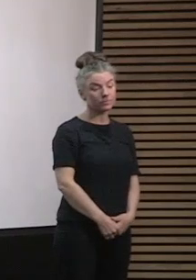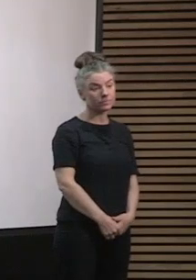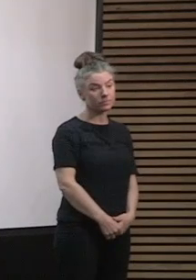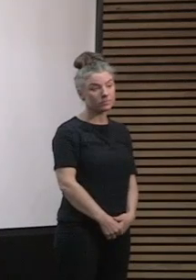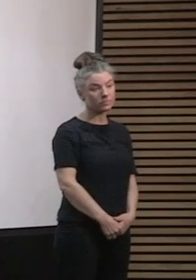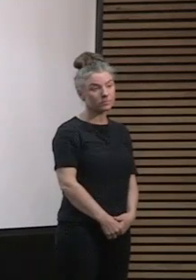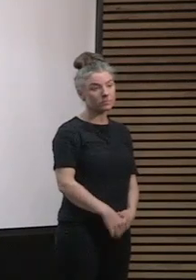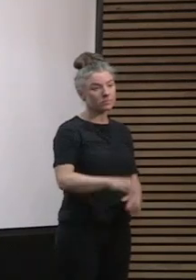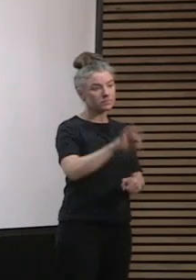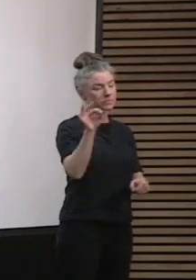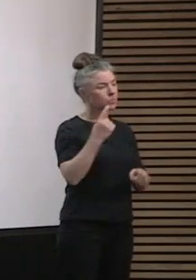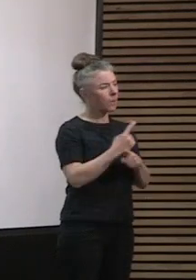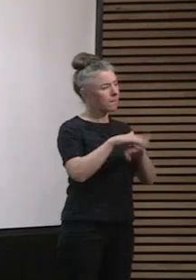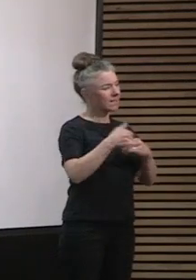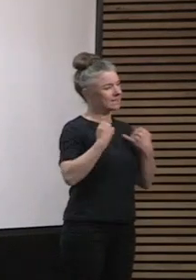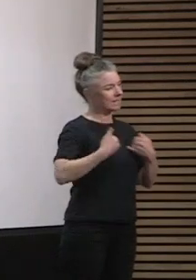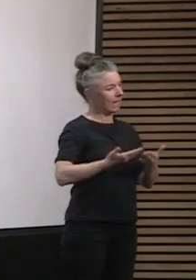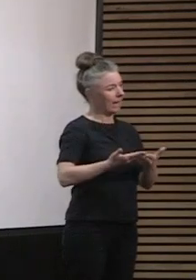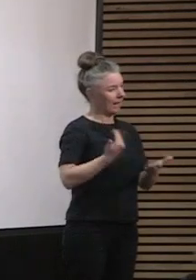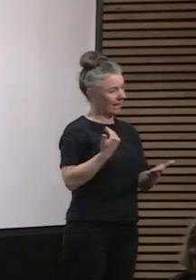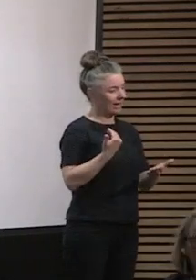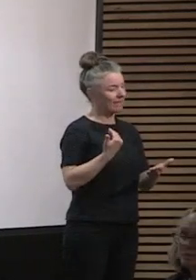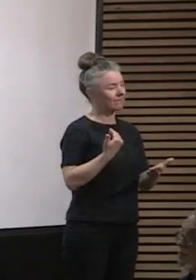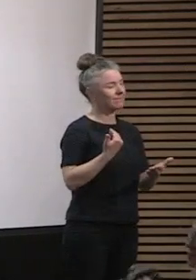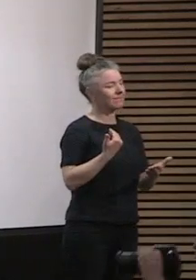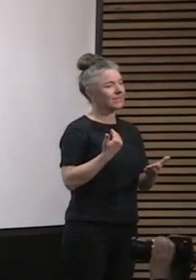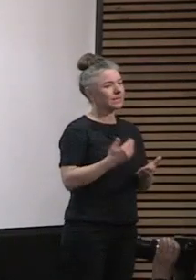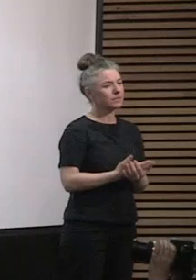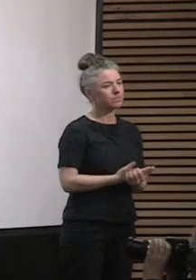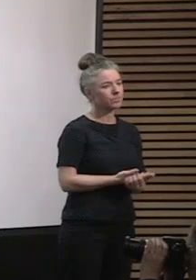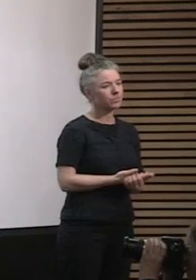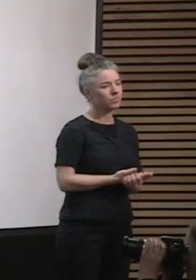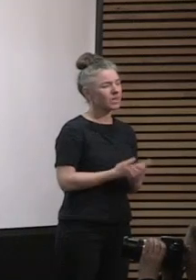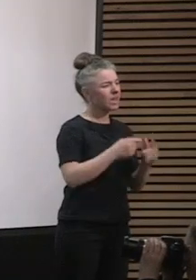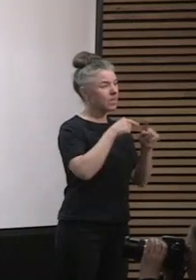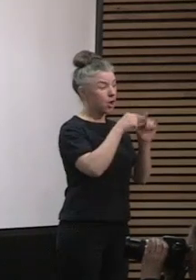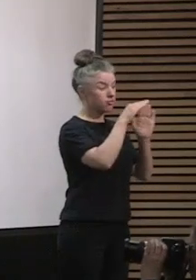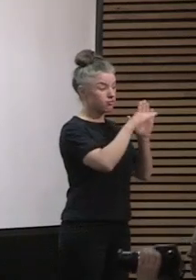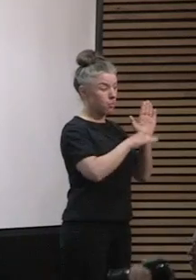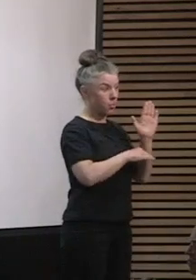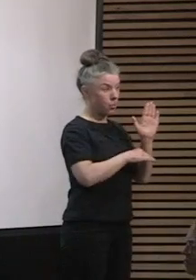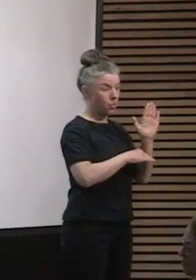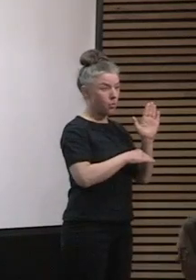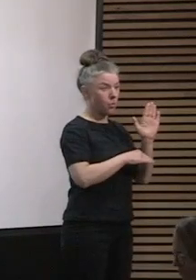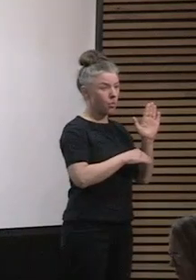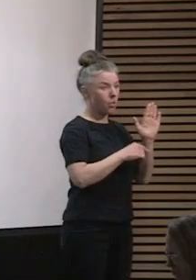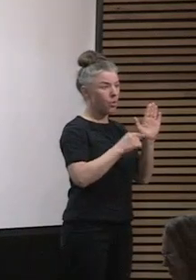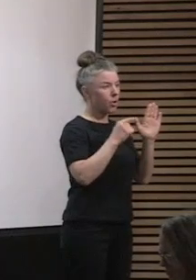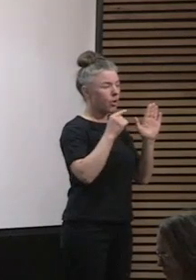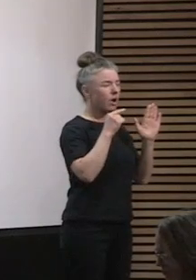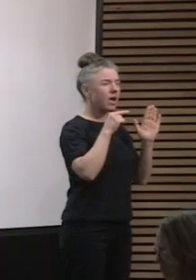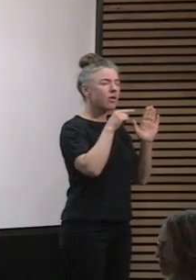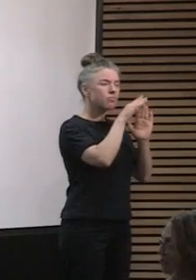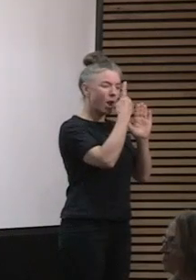particularly with the leave scheme, is one of the things that you are looking at abolishing that criteria for the 30% loss